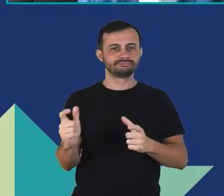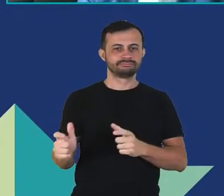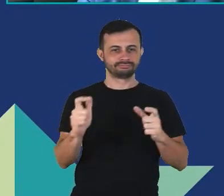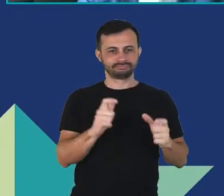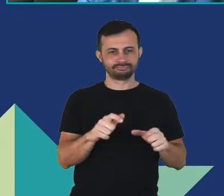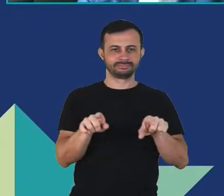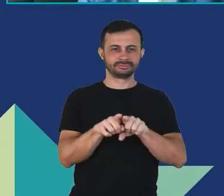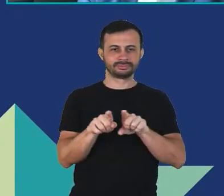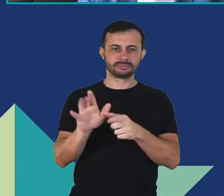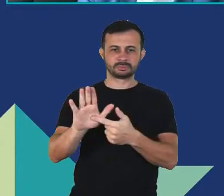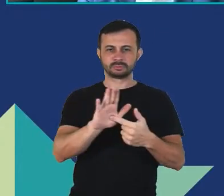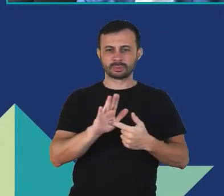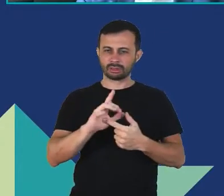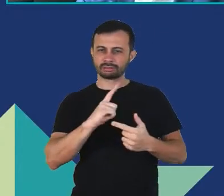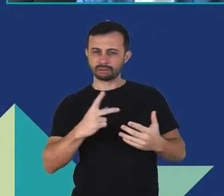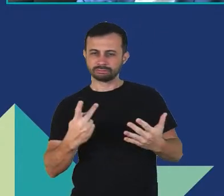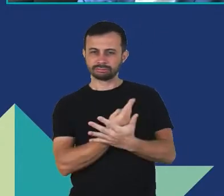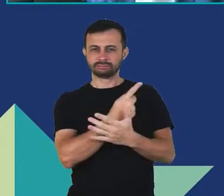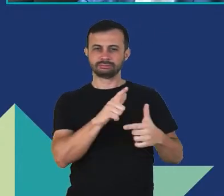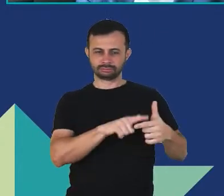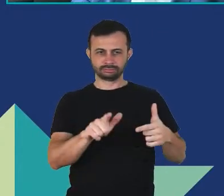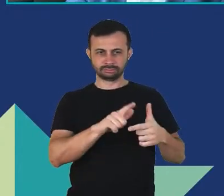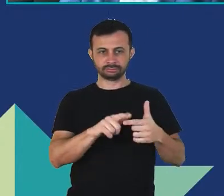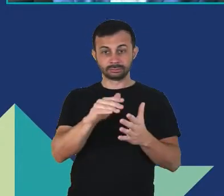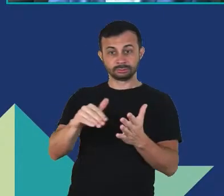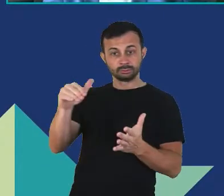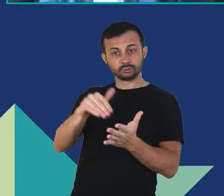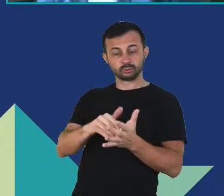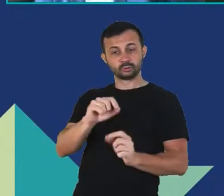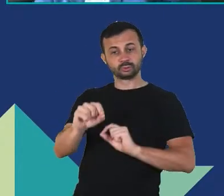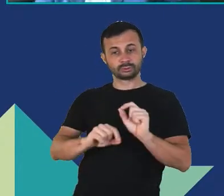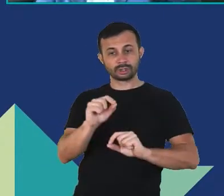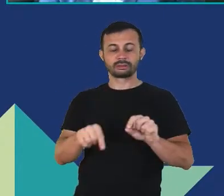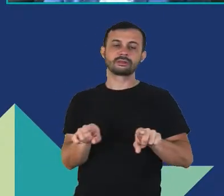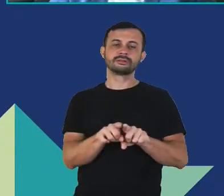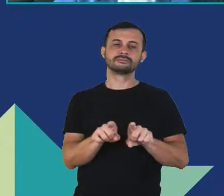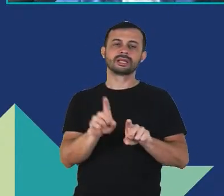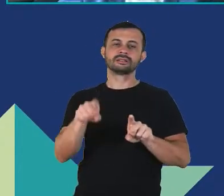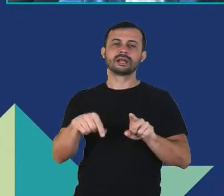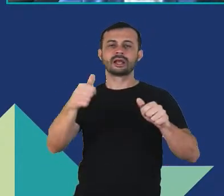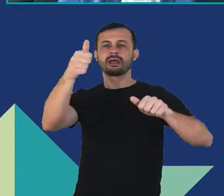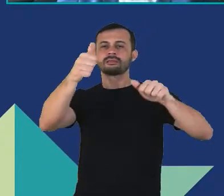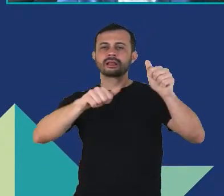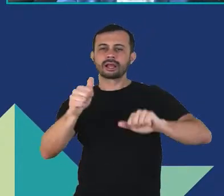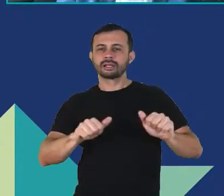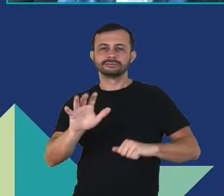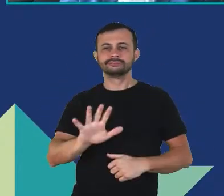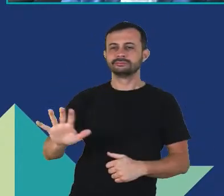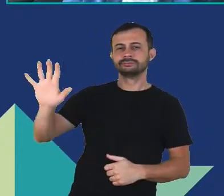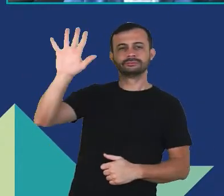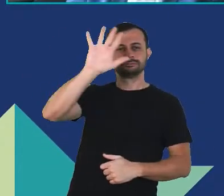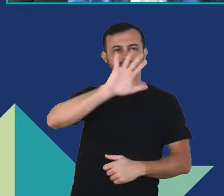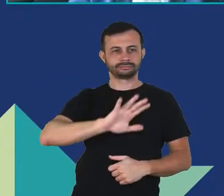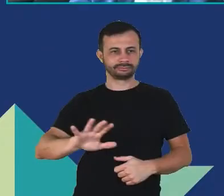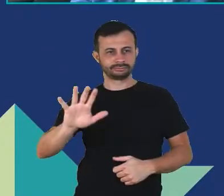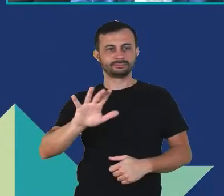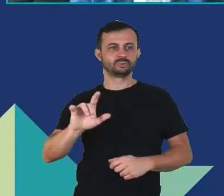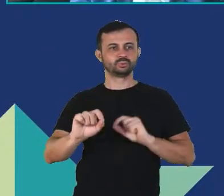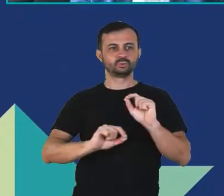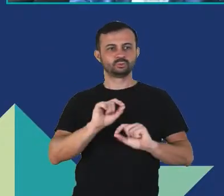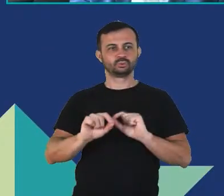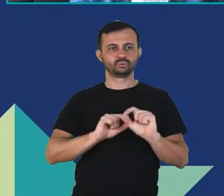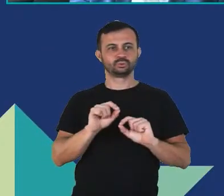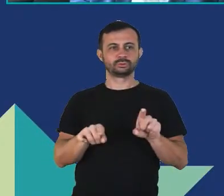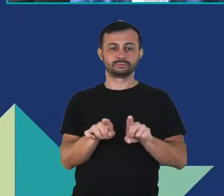Last but not least, multispectral analysis. This is coming very strongly in our field of practice.